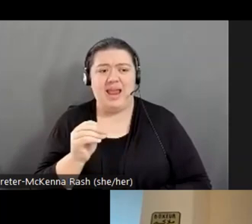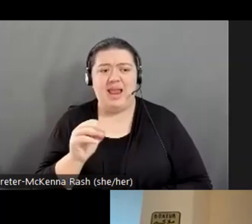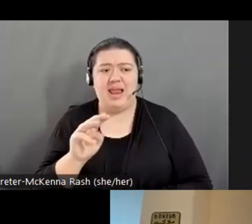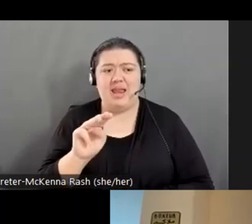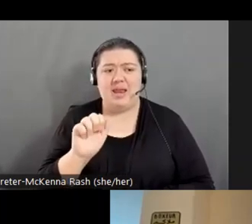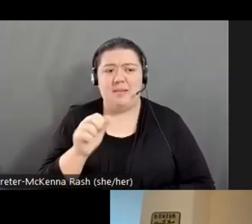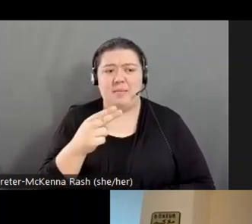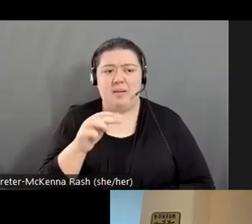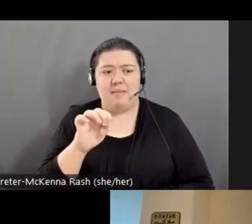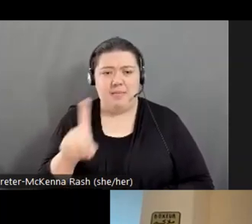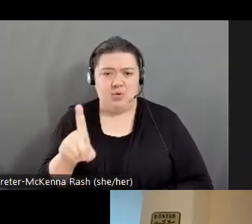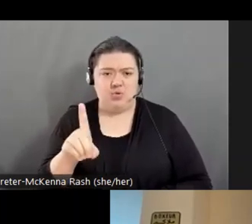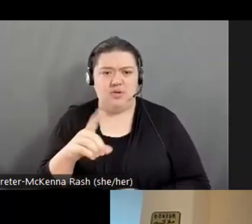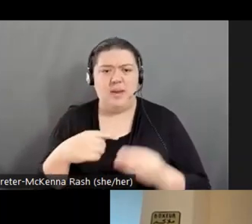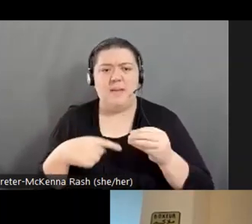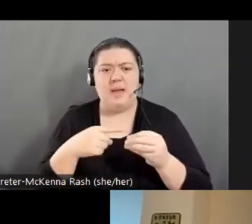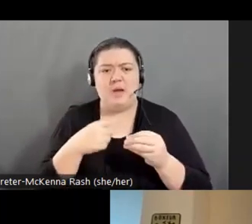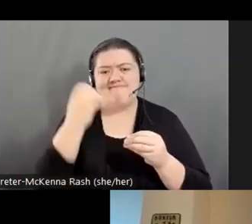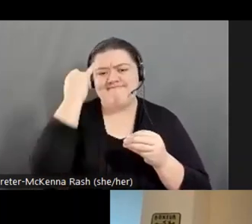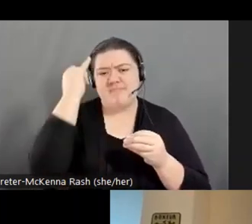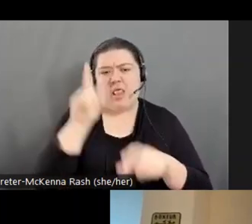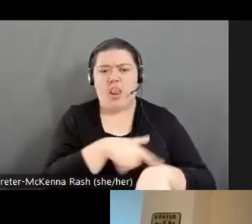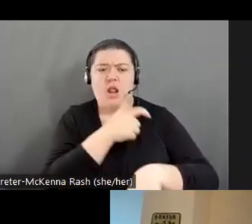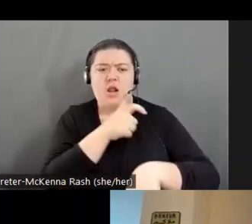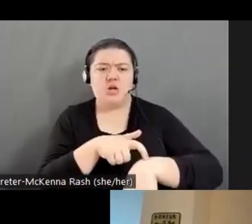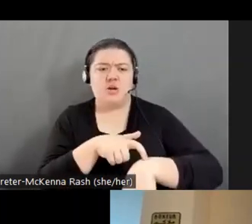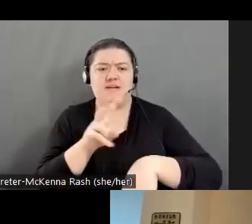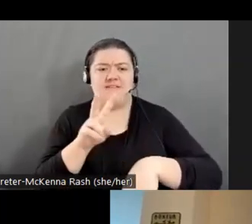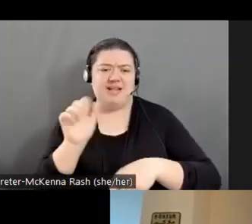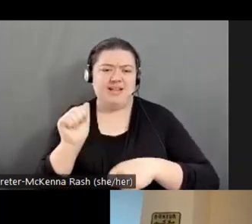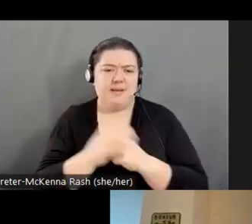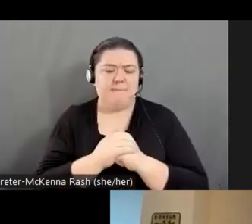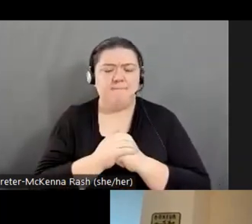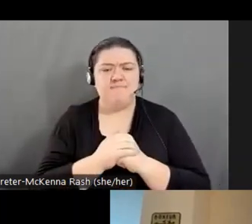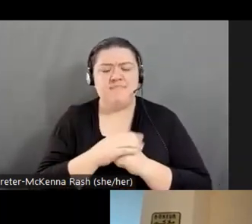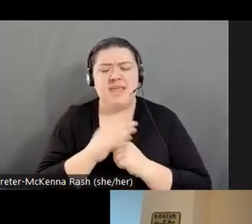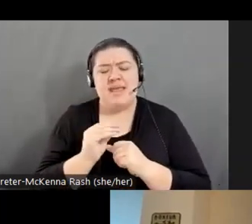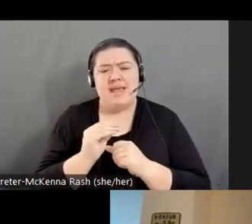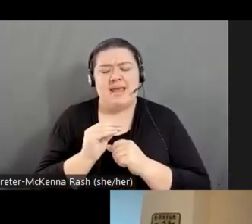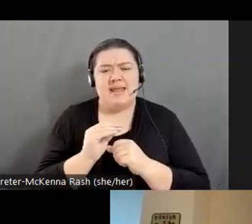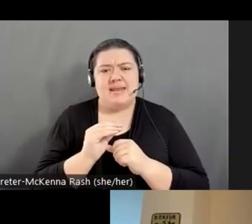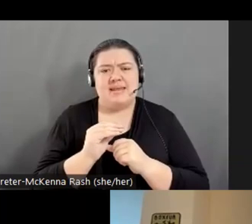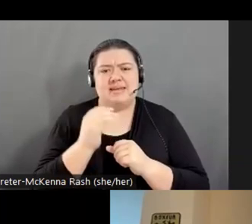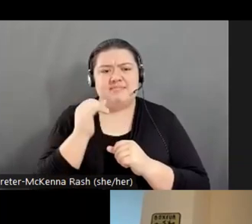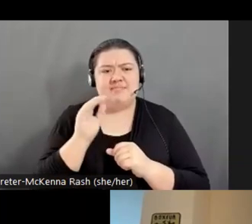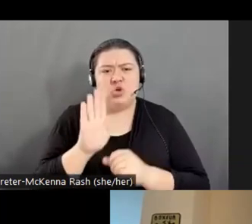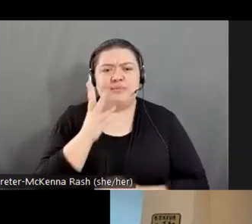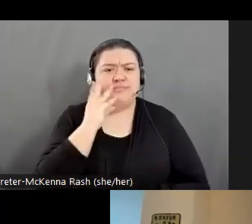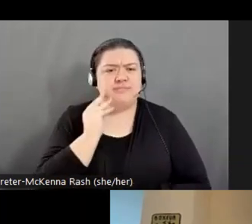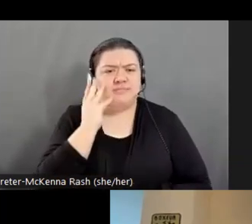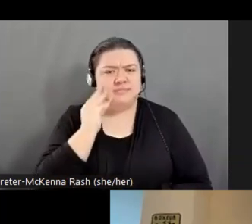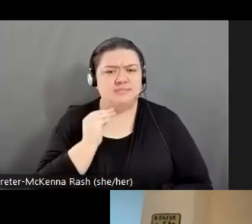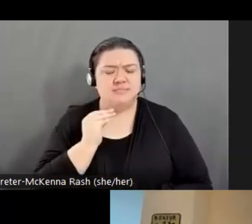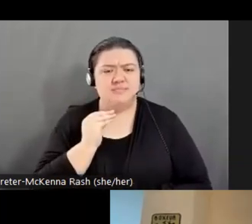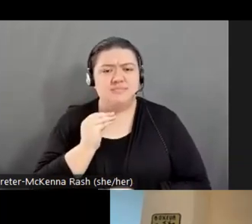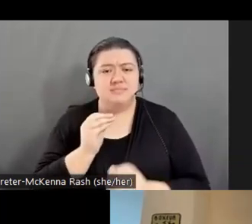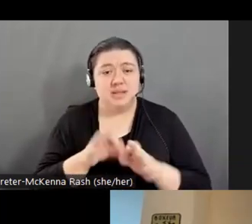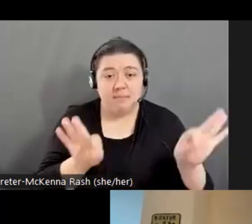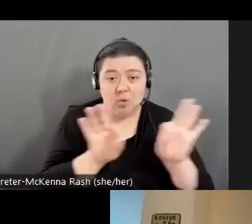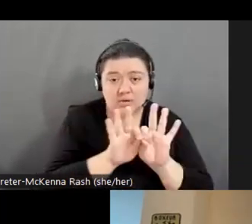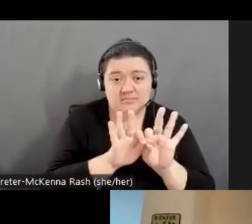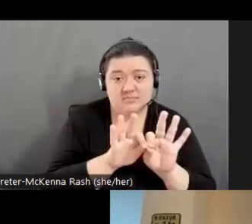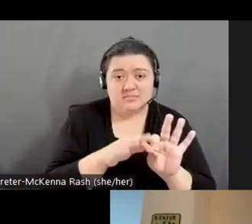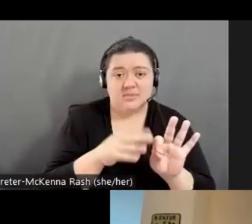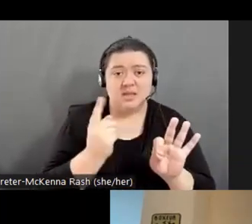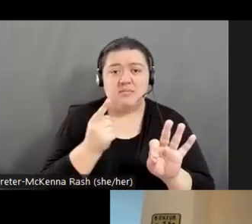the notion of a long-term visa and how and whether in your experiences that's been an important thing. Is it something you